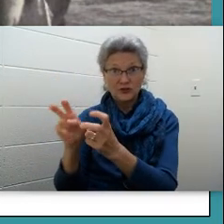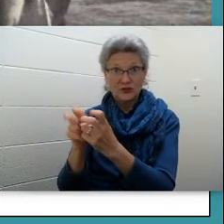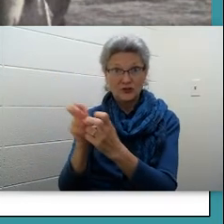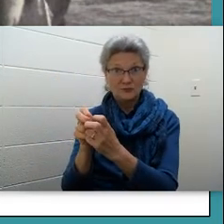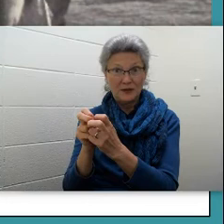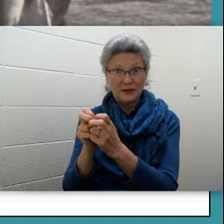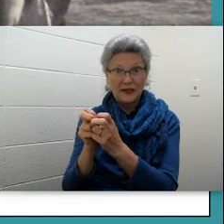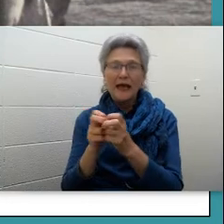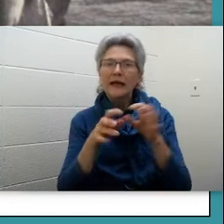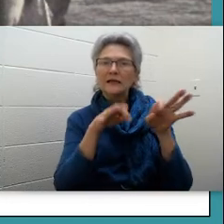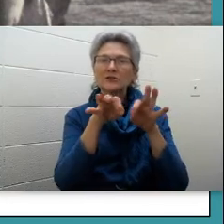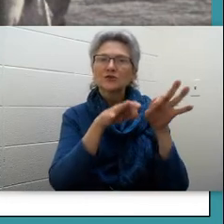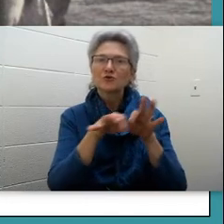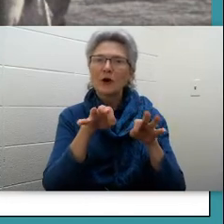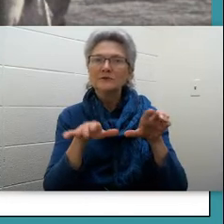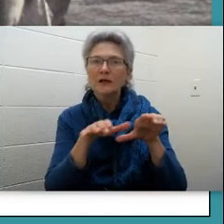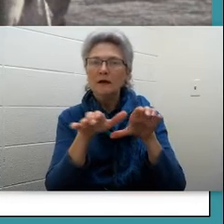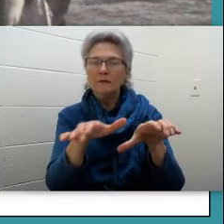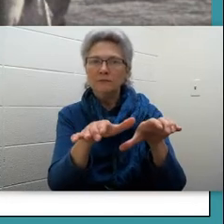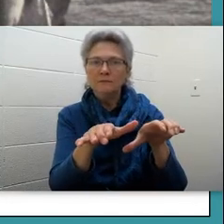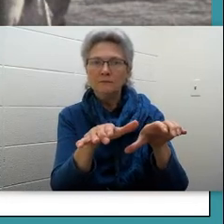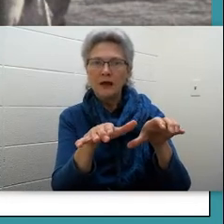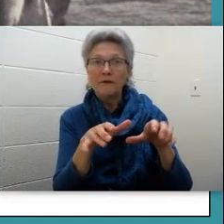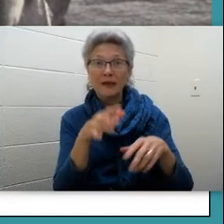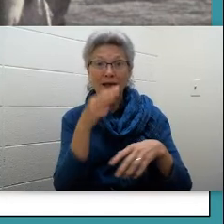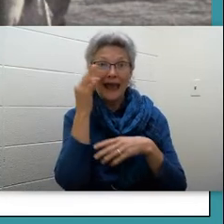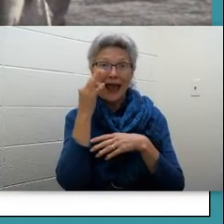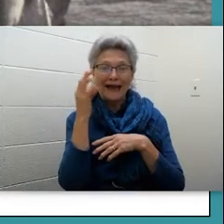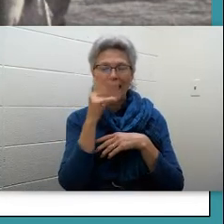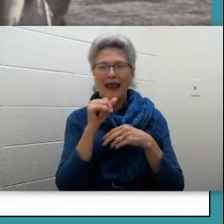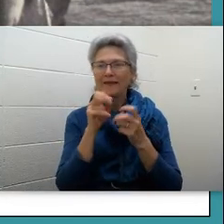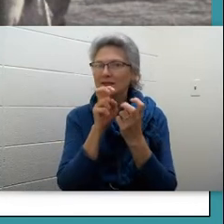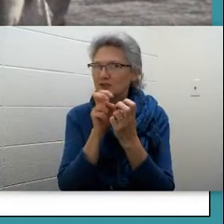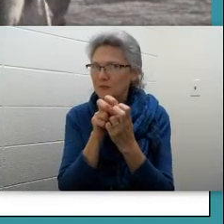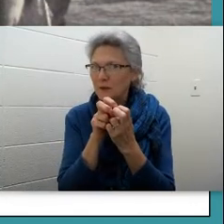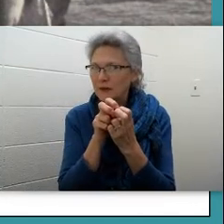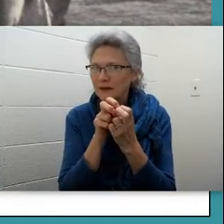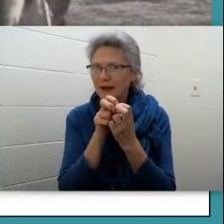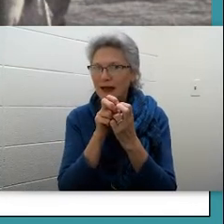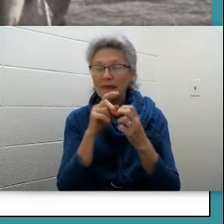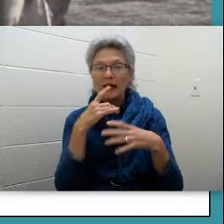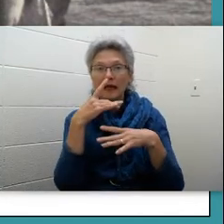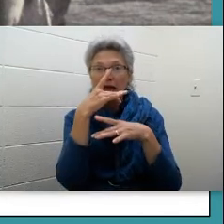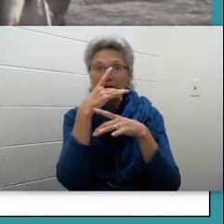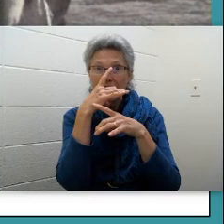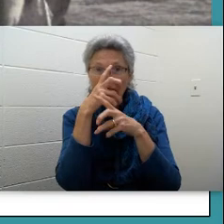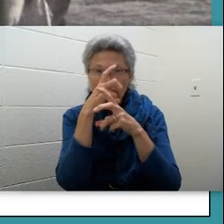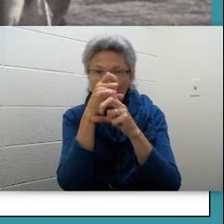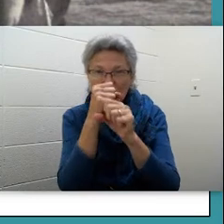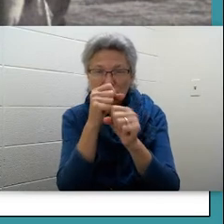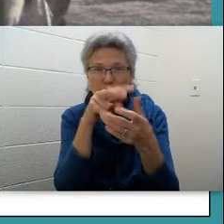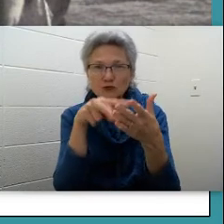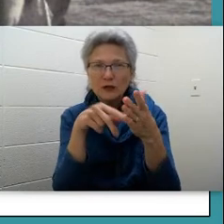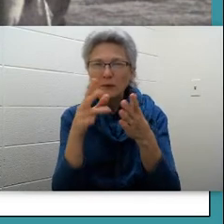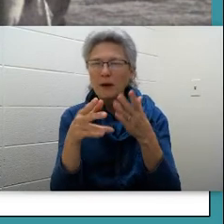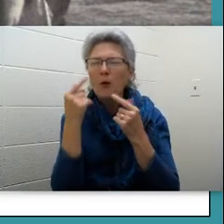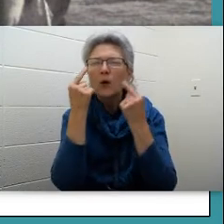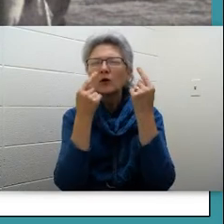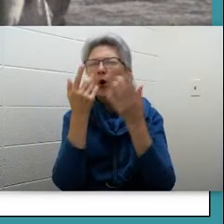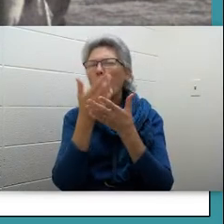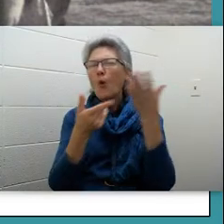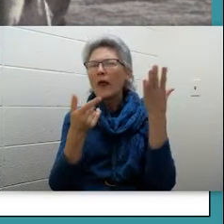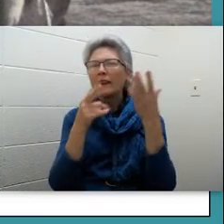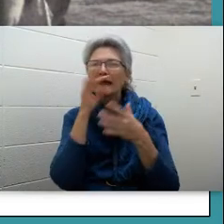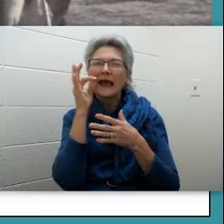predator and the prey. He further engages the reader by wondering what the cat and the chipmunk will do. One